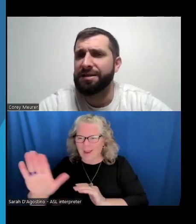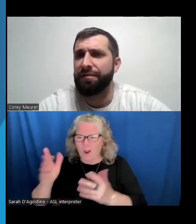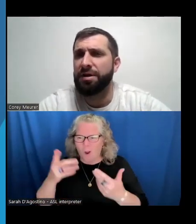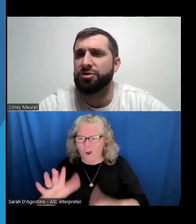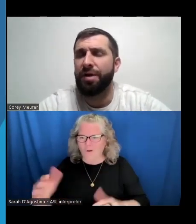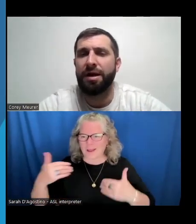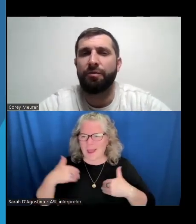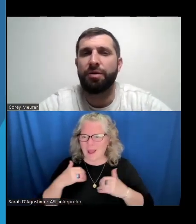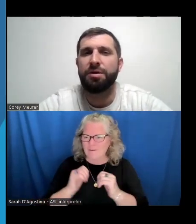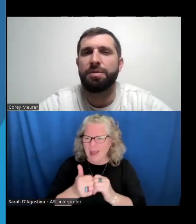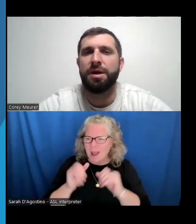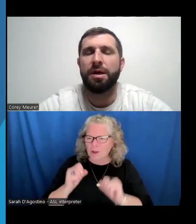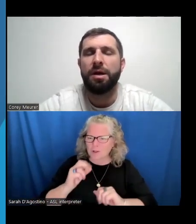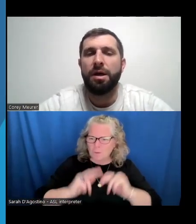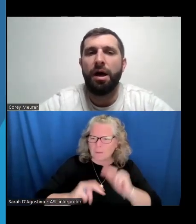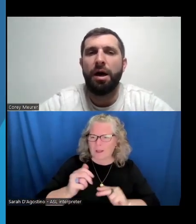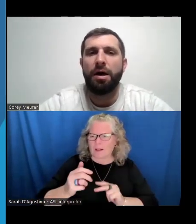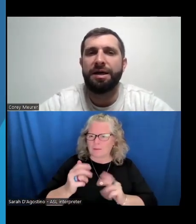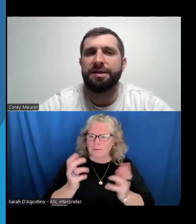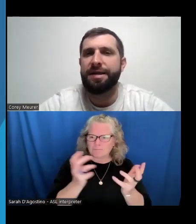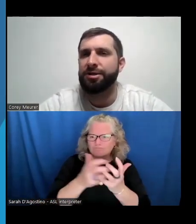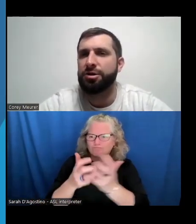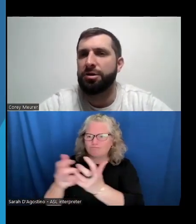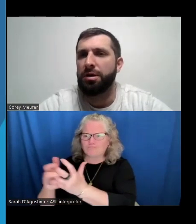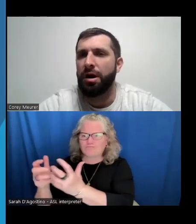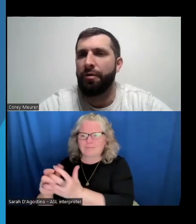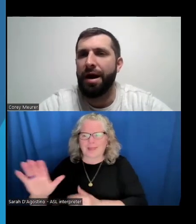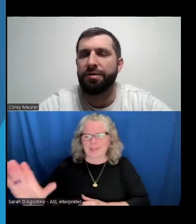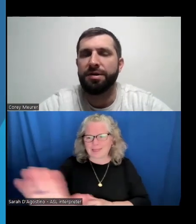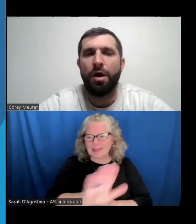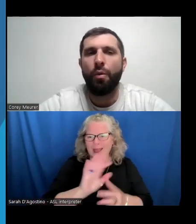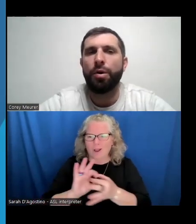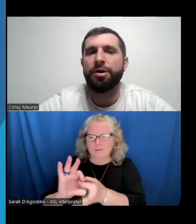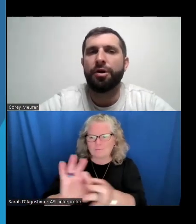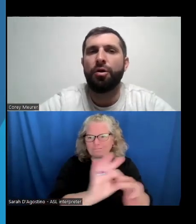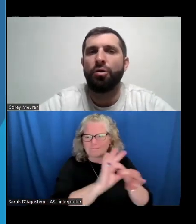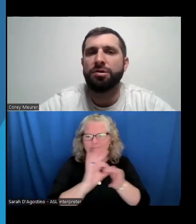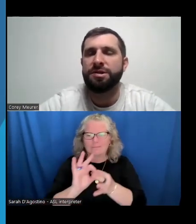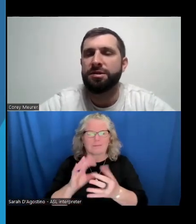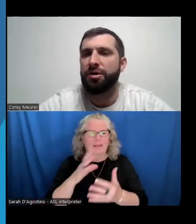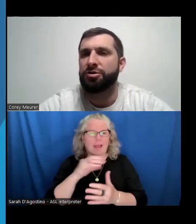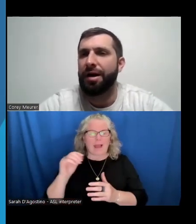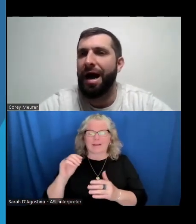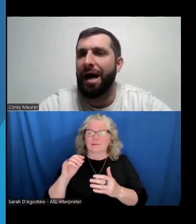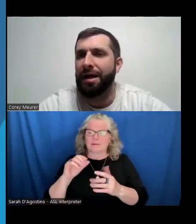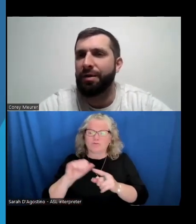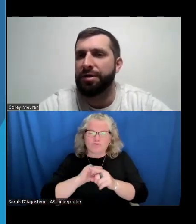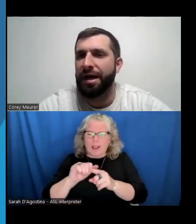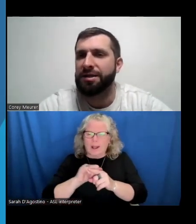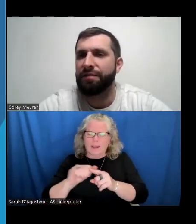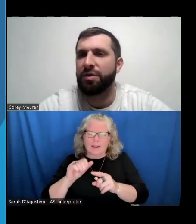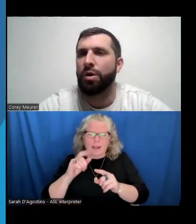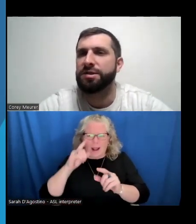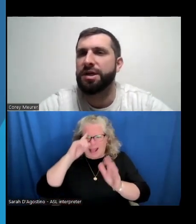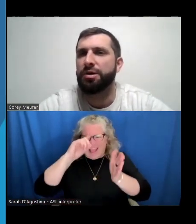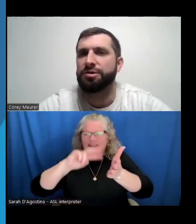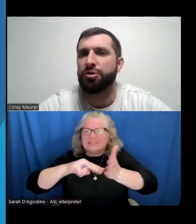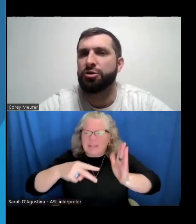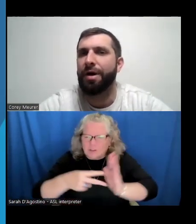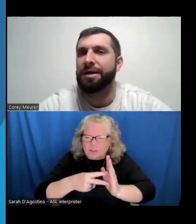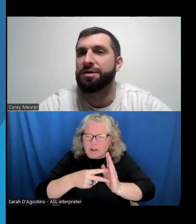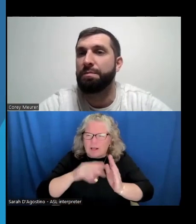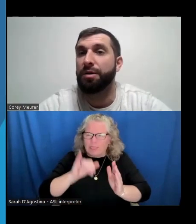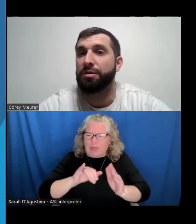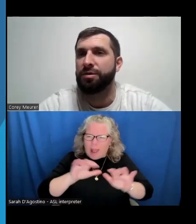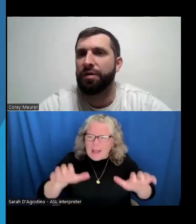some activity training, really being intentional around what are your goals that you're trying to highlight with the activity, what skills